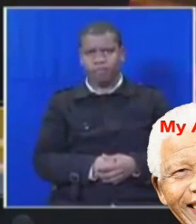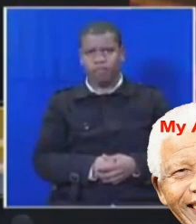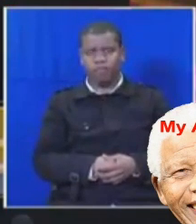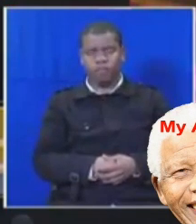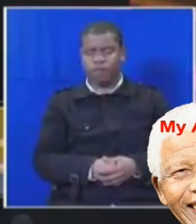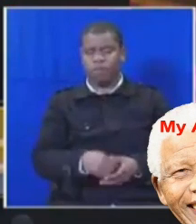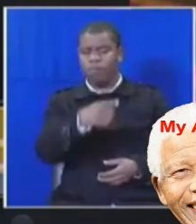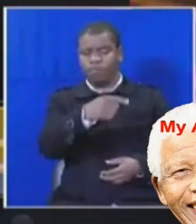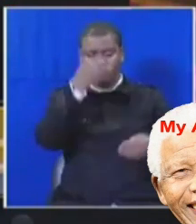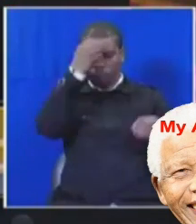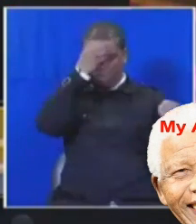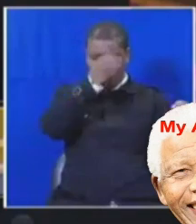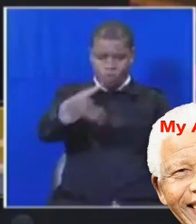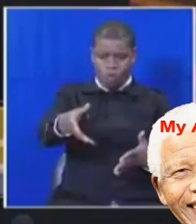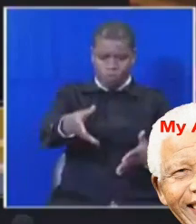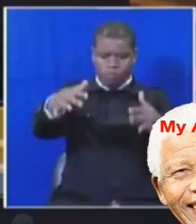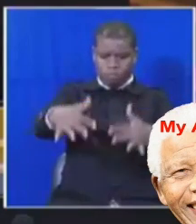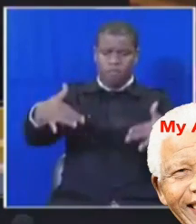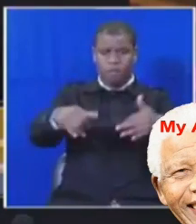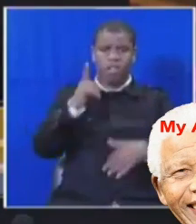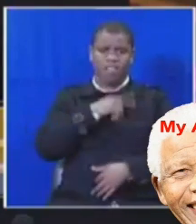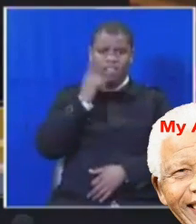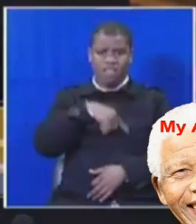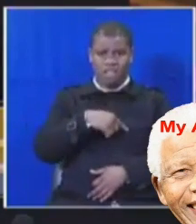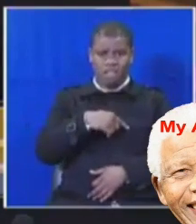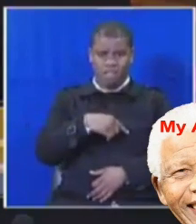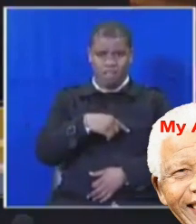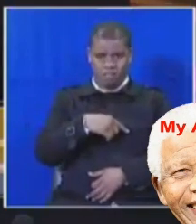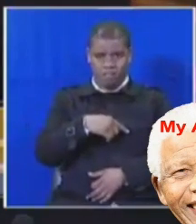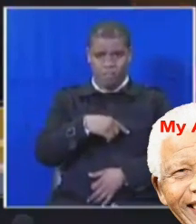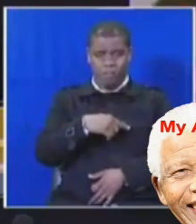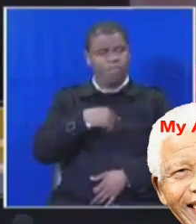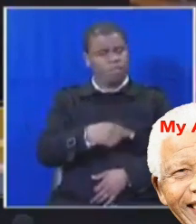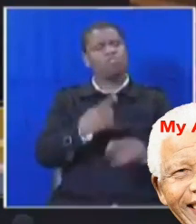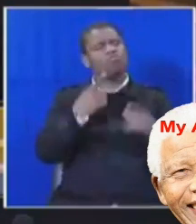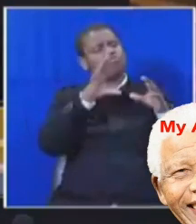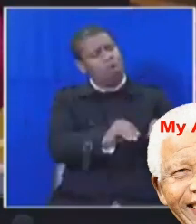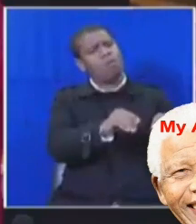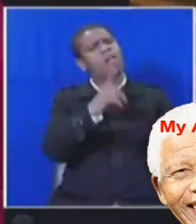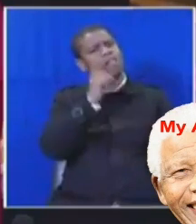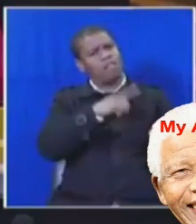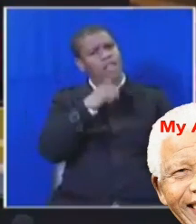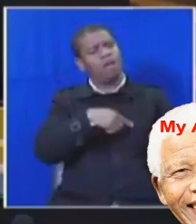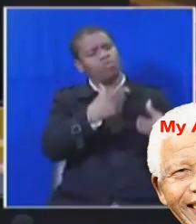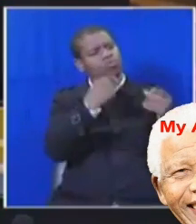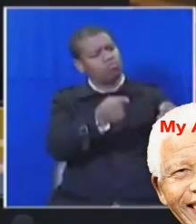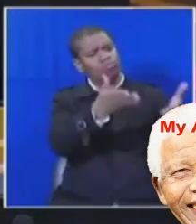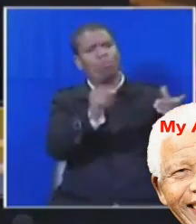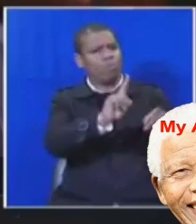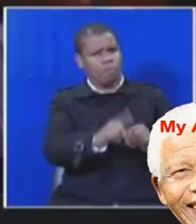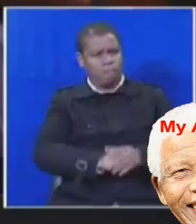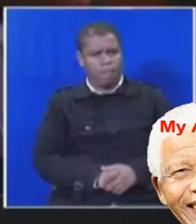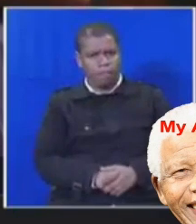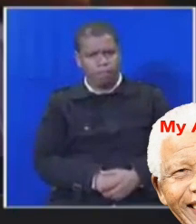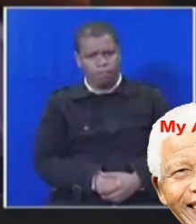guy is misleading the House. There's no such thing. You must give us a case number. You must stop lying here. You must not do that.